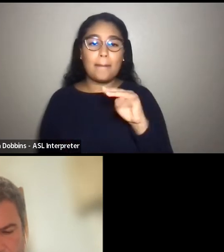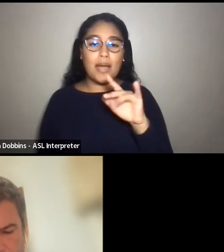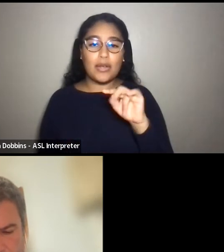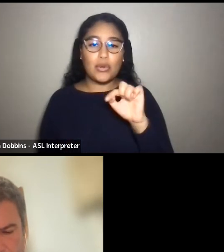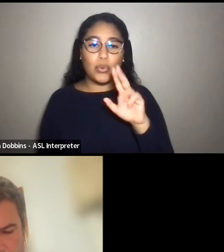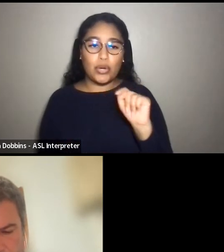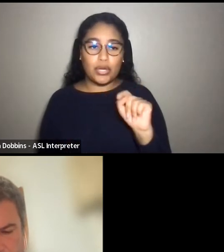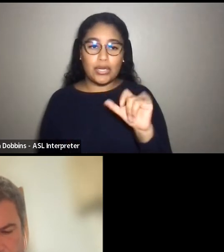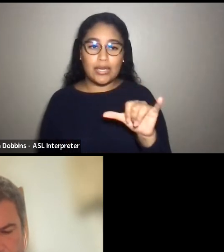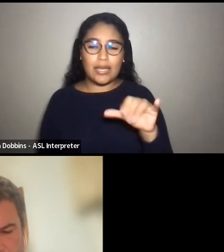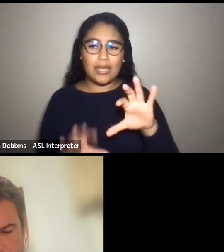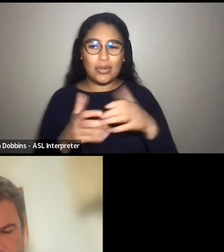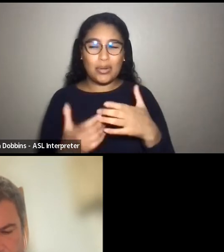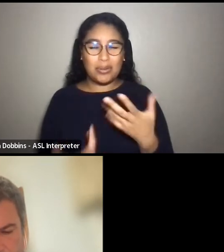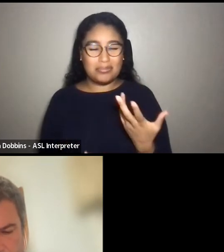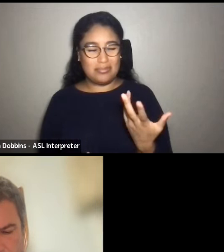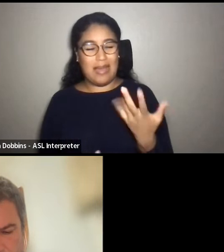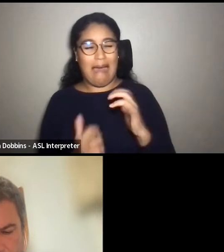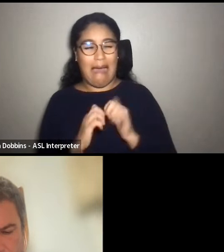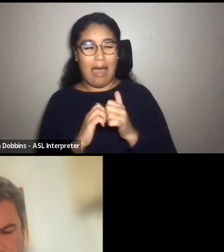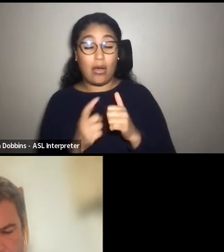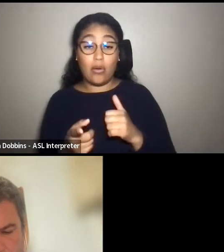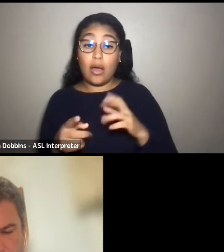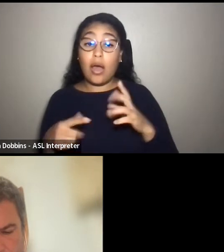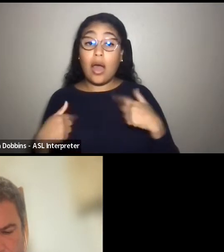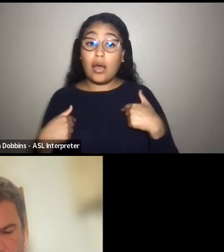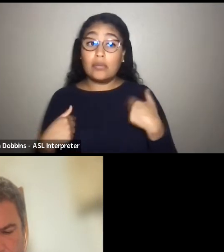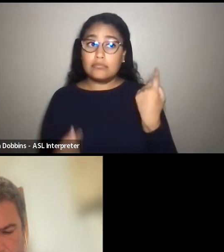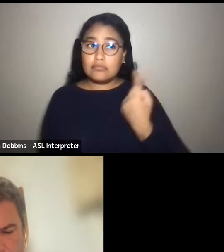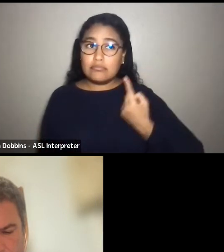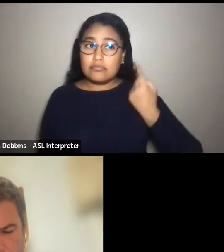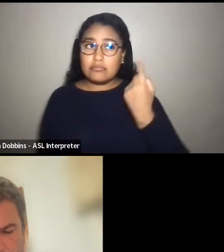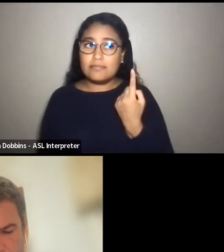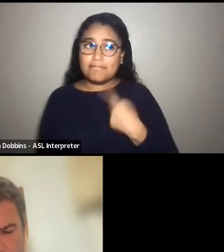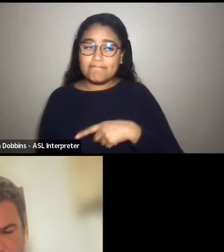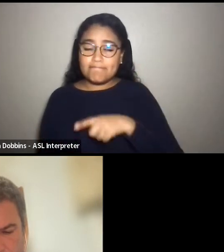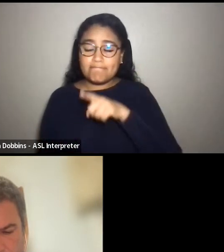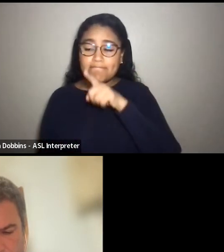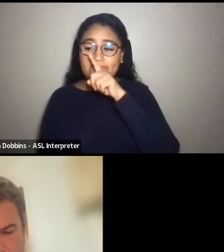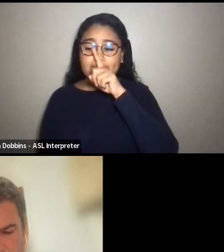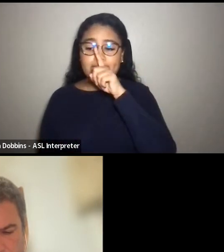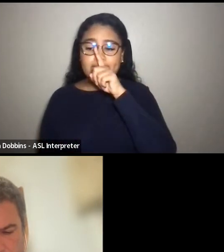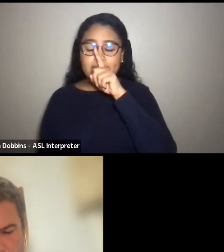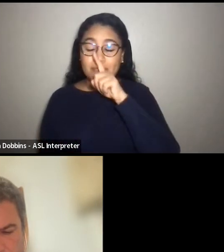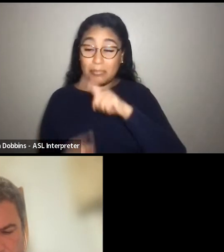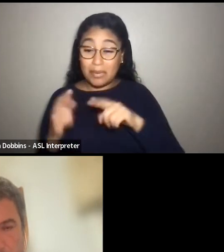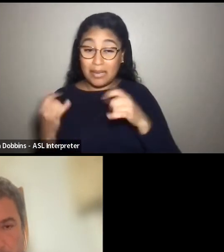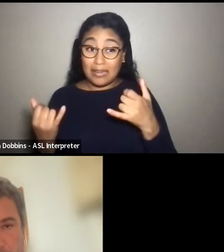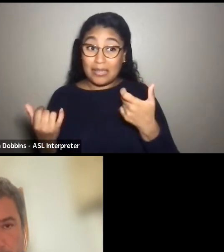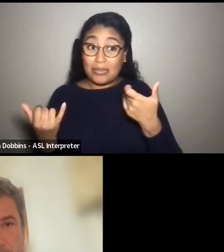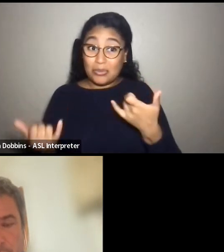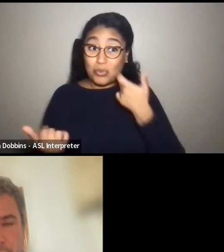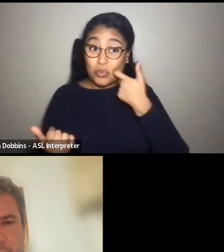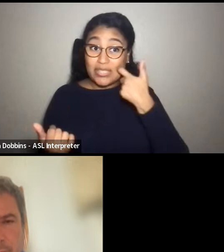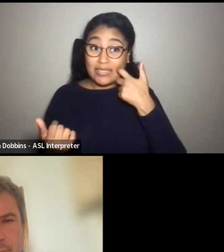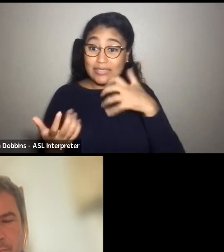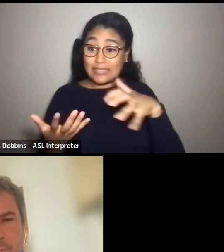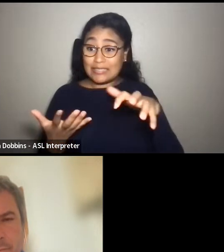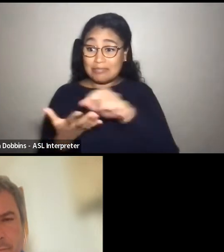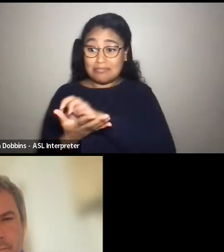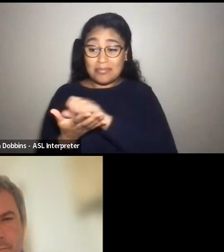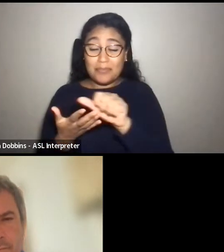understanding. How can that be? I've kept my thoughts about this issue to myself for a while now, but this attack on Israel was a tipping point for